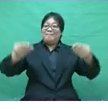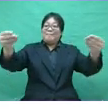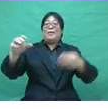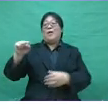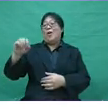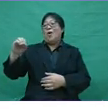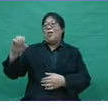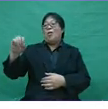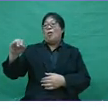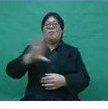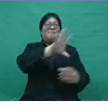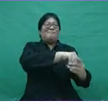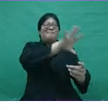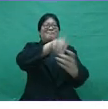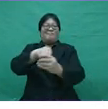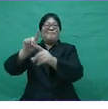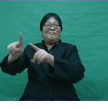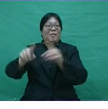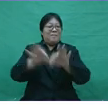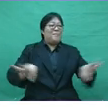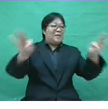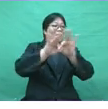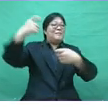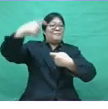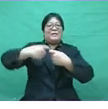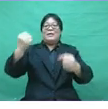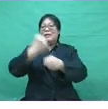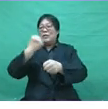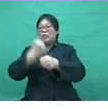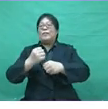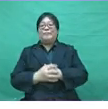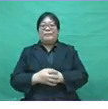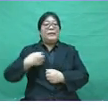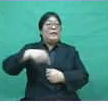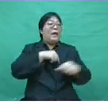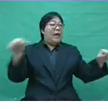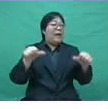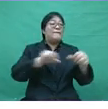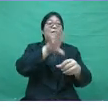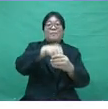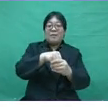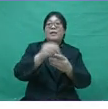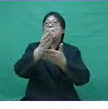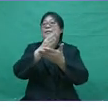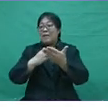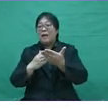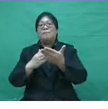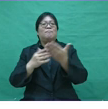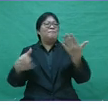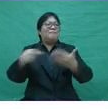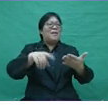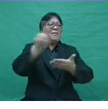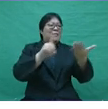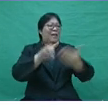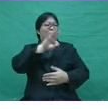in several key measures where employment is concerned. In our active involvement in some of the design of the